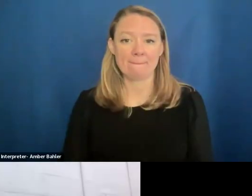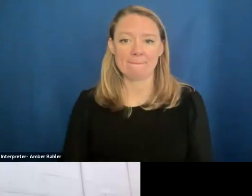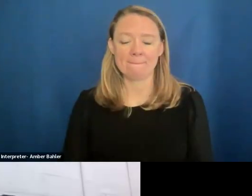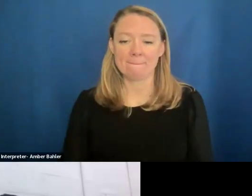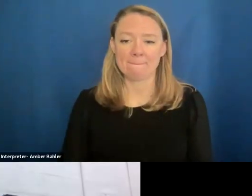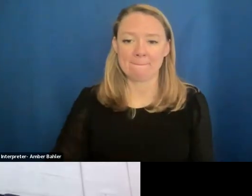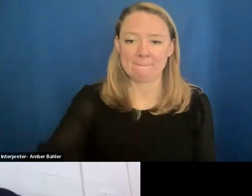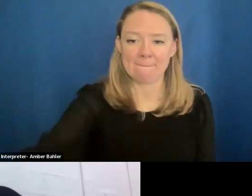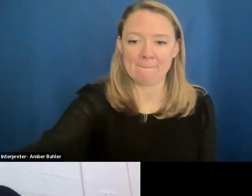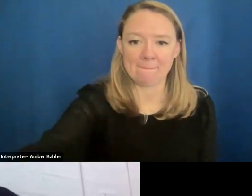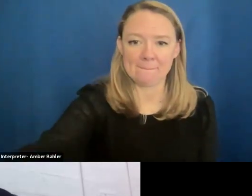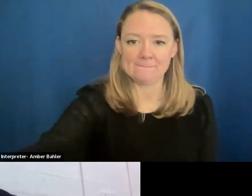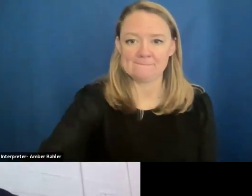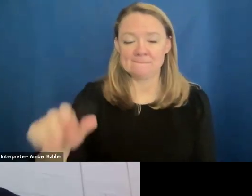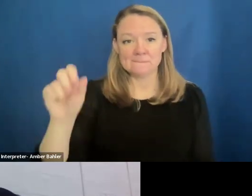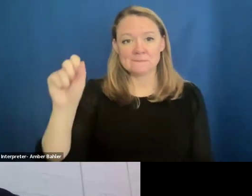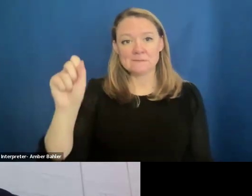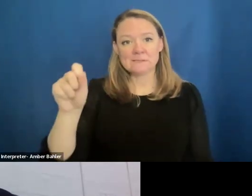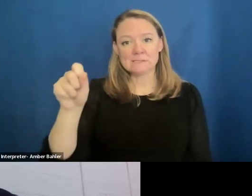Yeah, I think